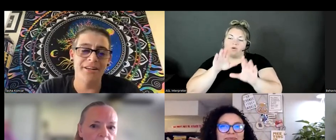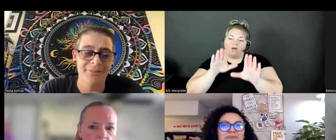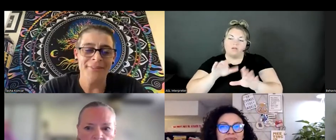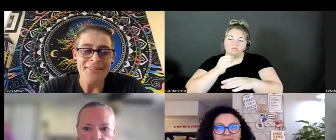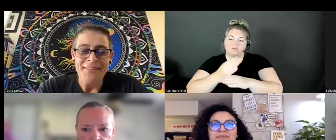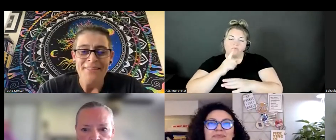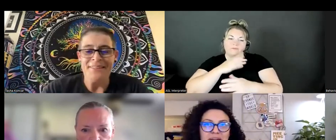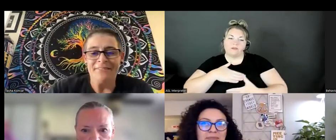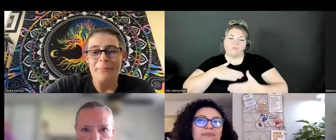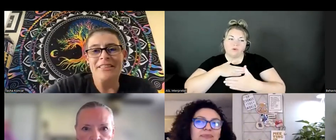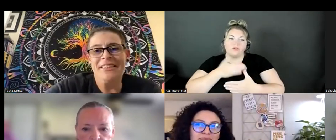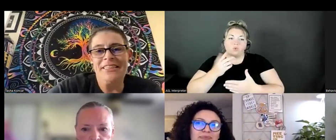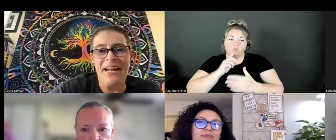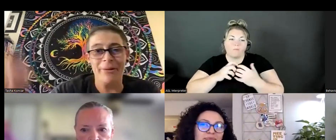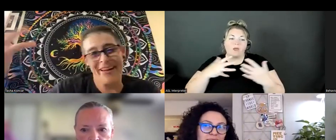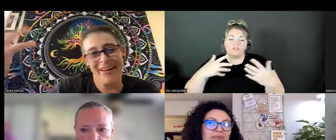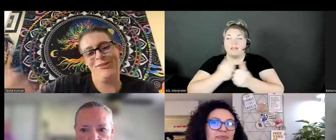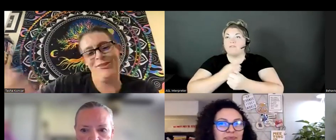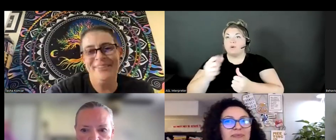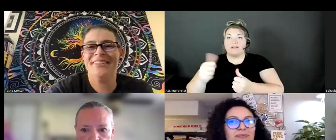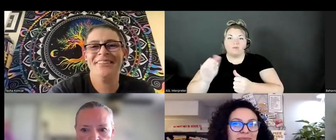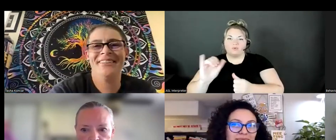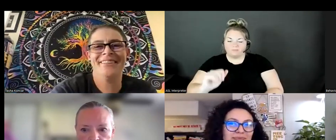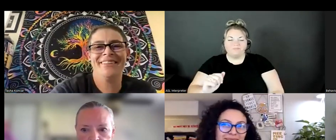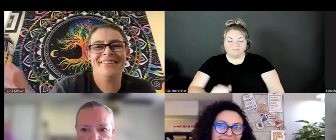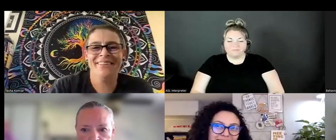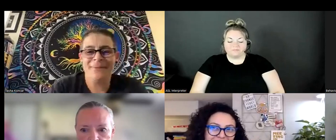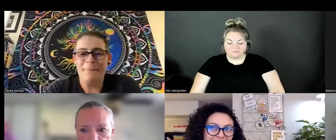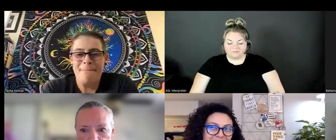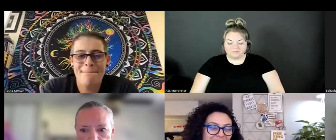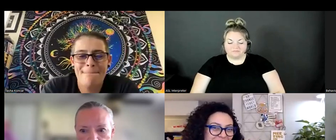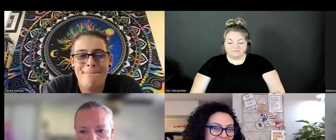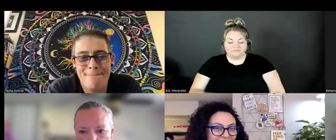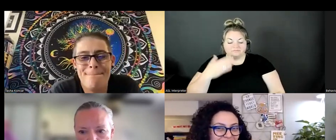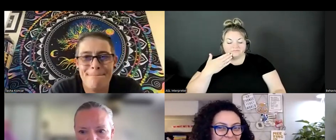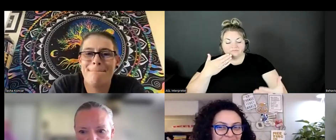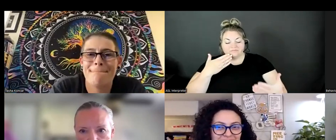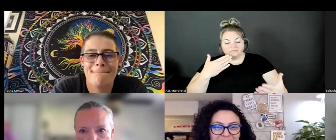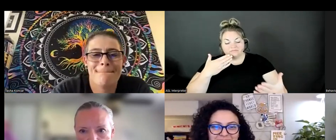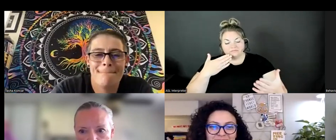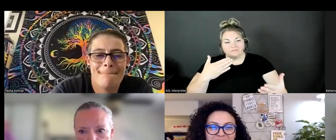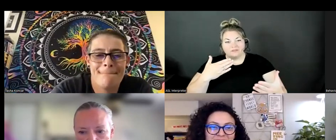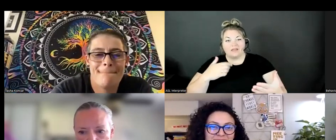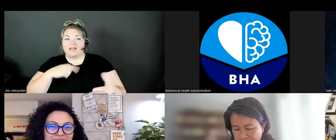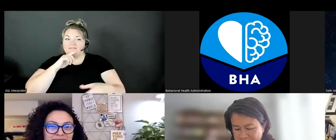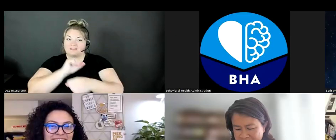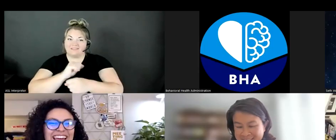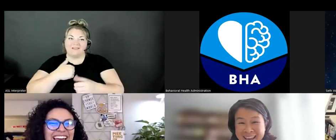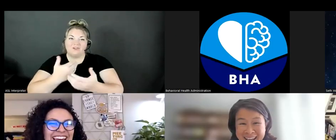appreciate you very much, and everybody else too. Thank you, thank you. I definitely have a new respect for